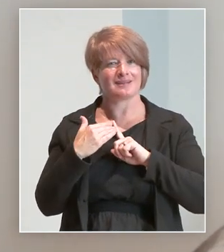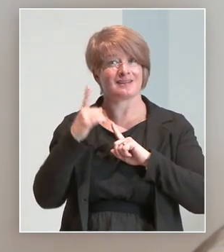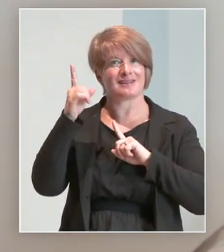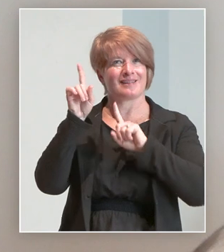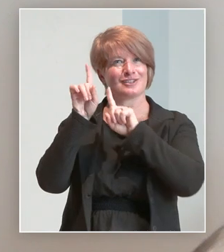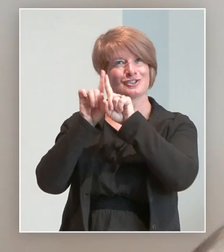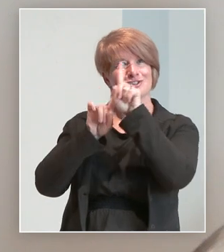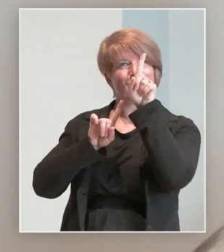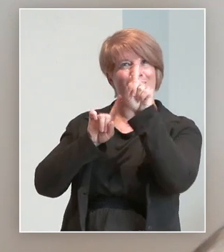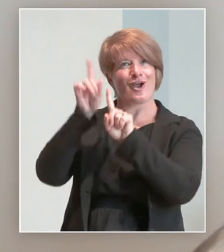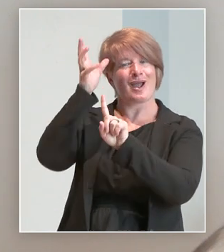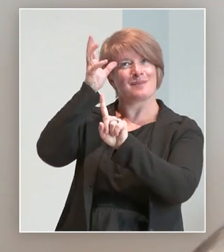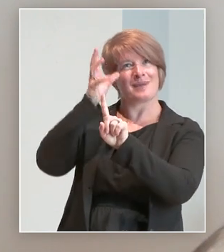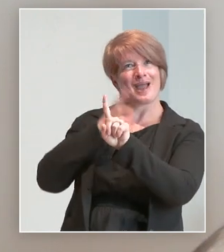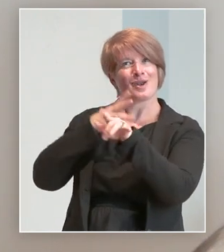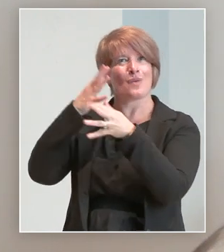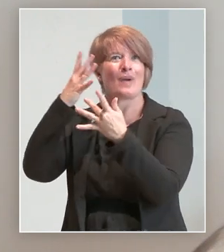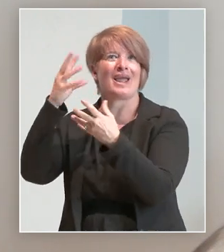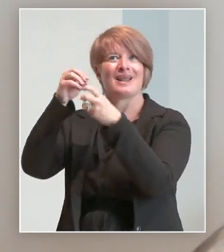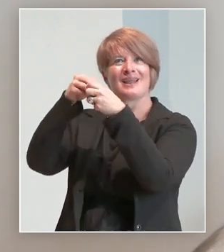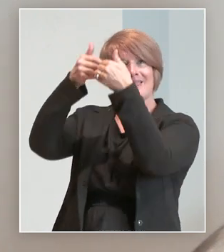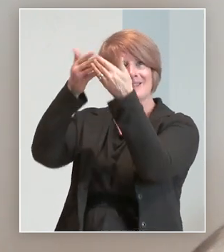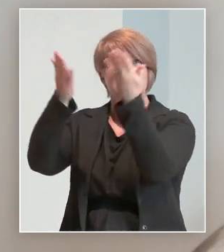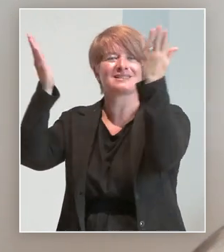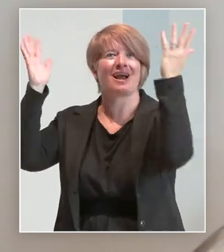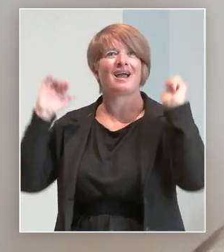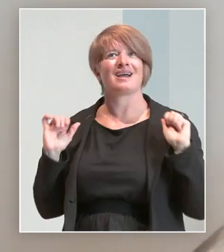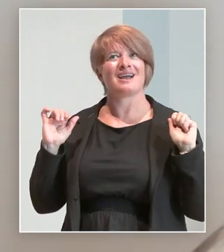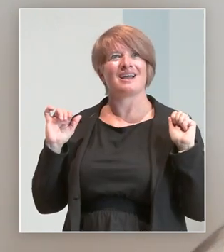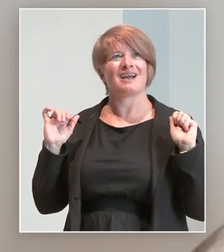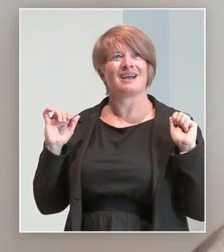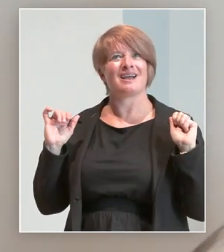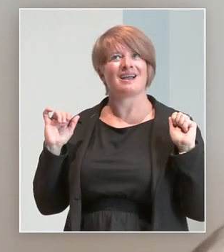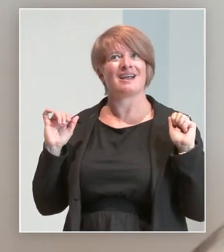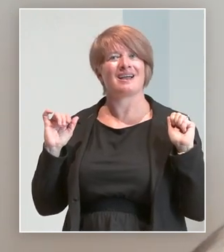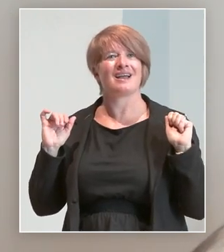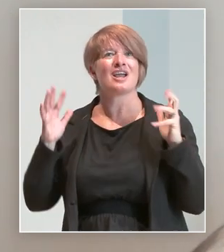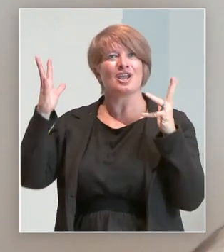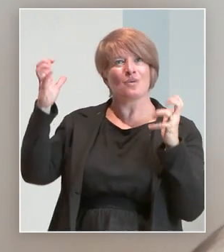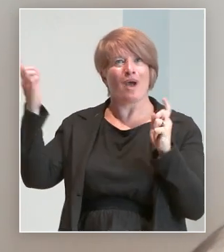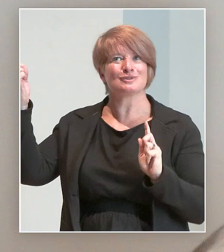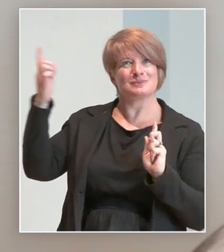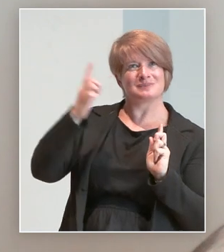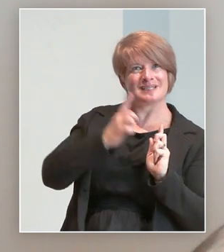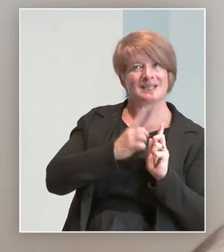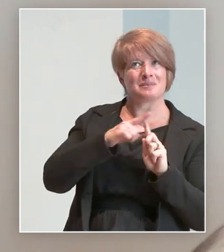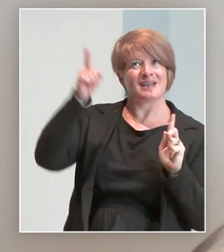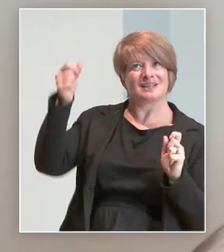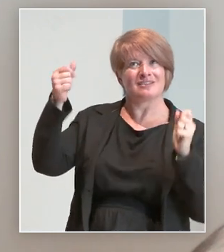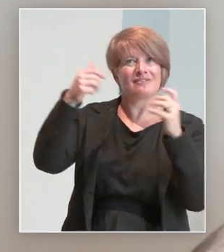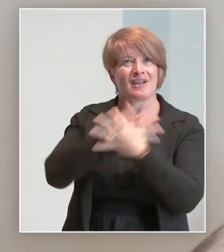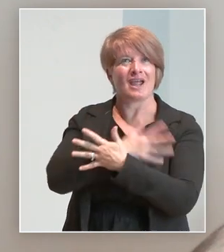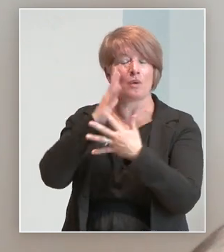star man waiting in the sky. He'd like to come to meet us, but he's afraid